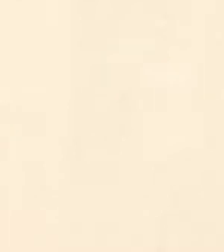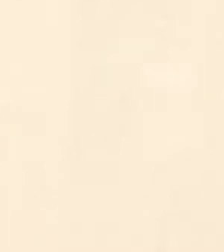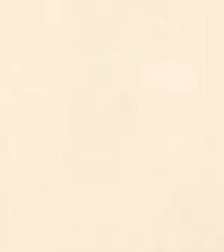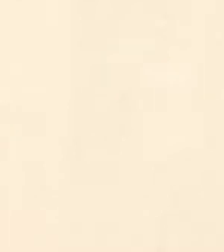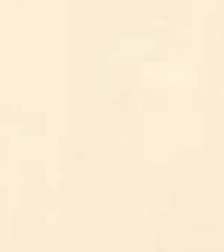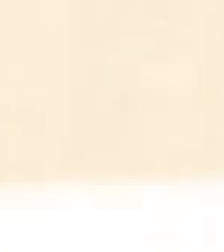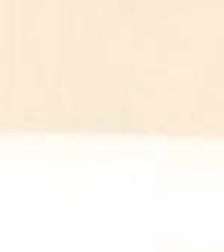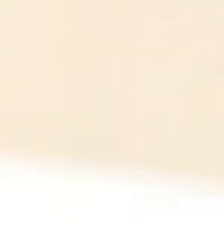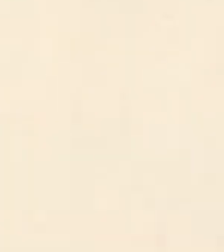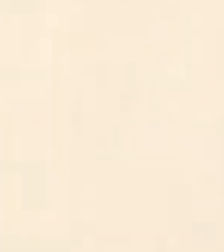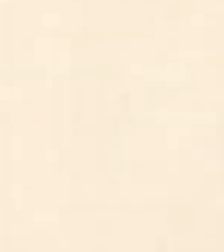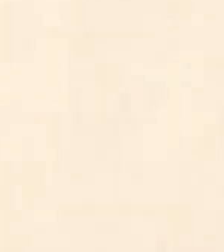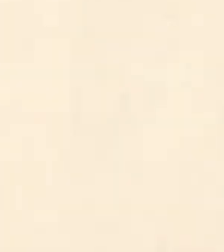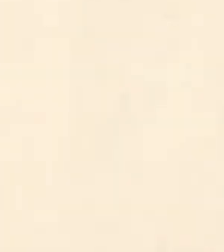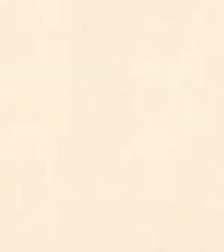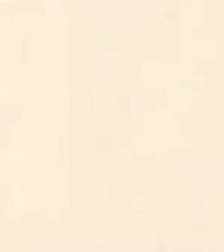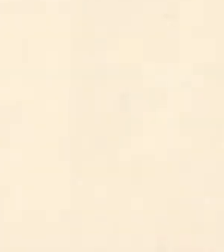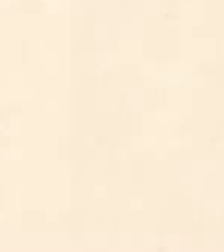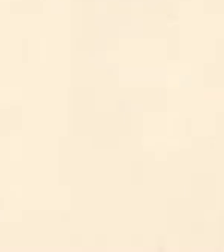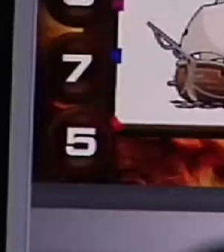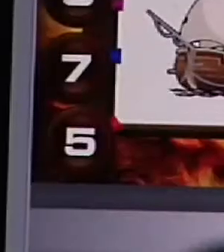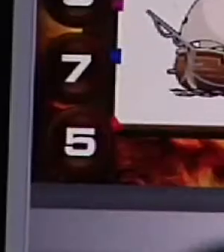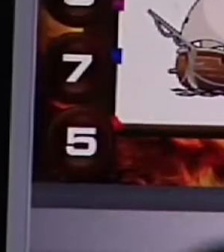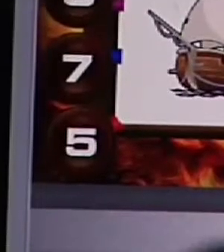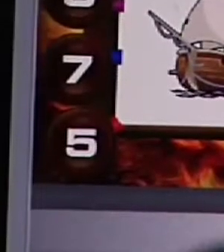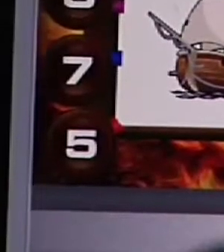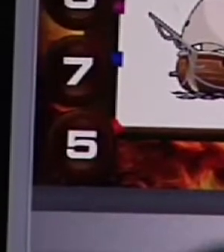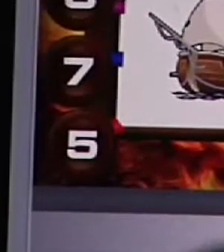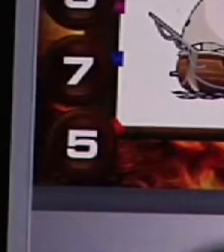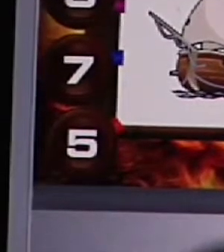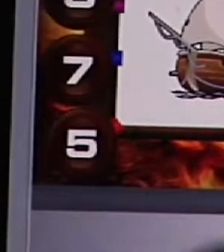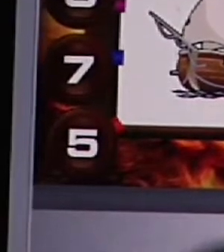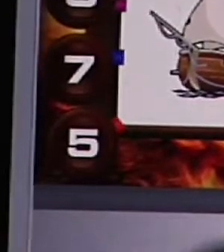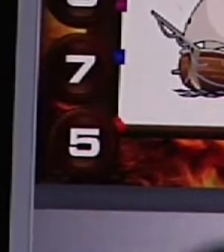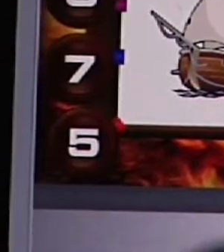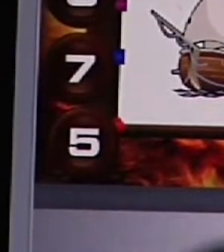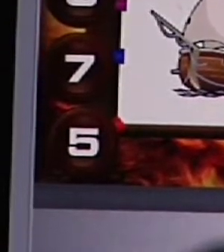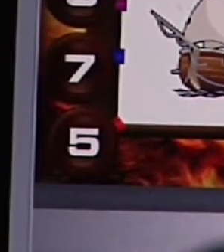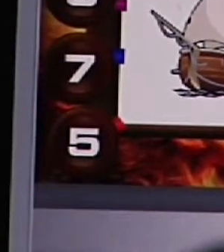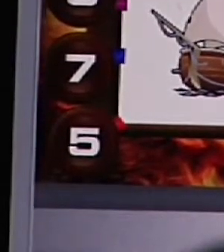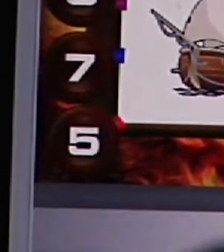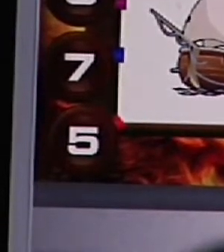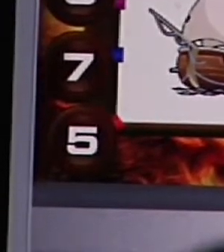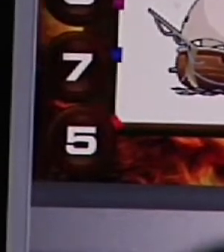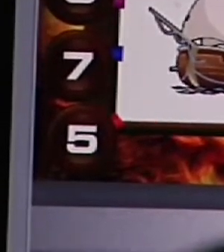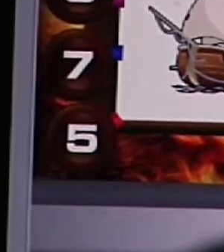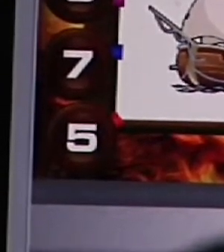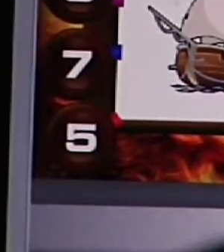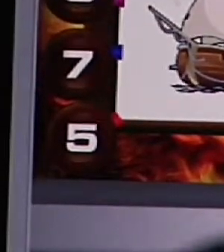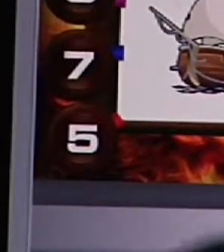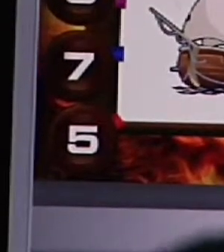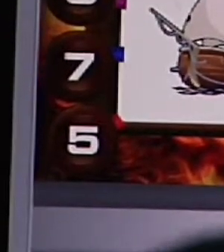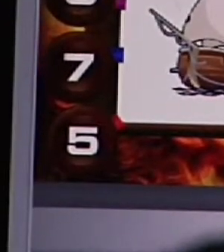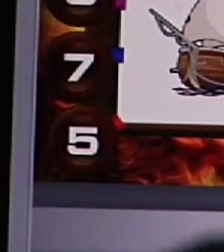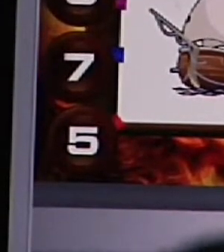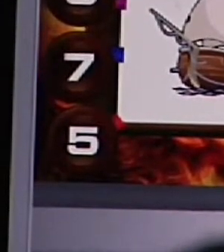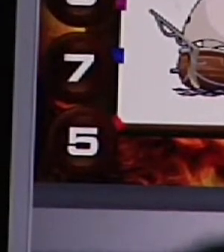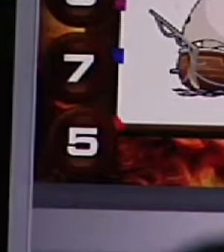Voters say no, numbers bosses say not so fast, cabinet says shut them down. Two late-breaking chapters in the numbers